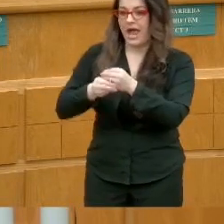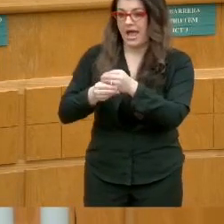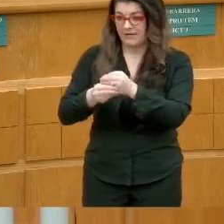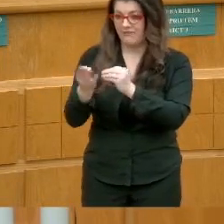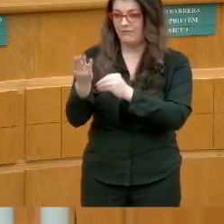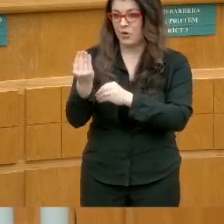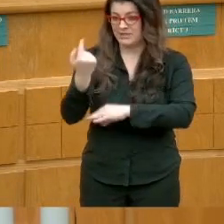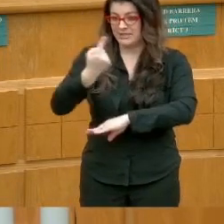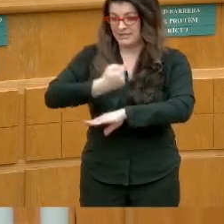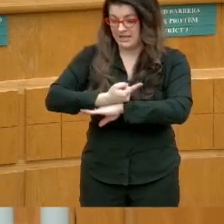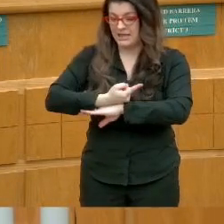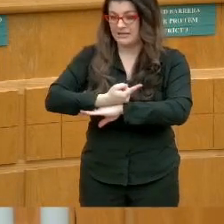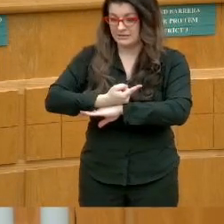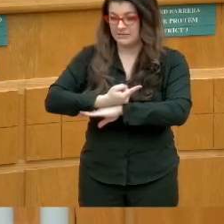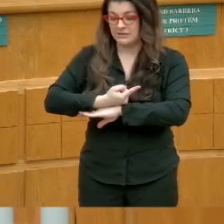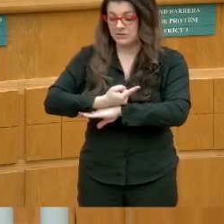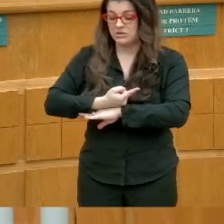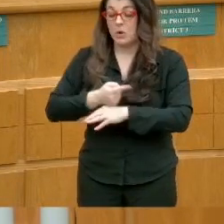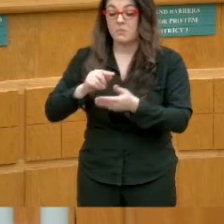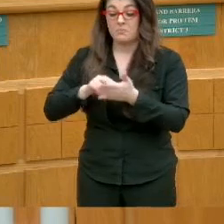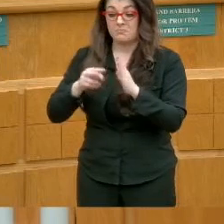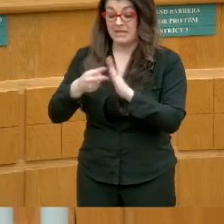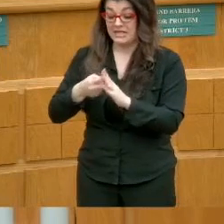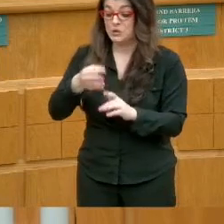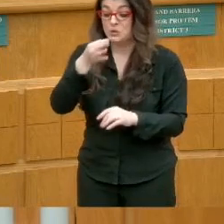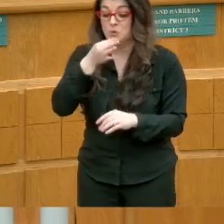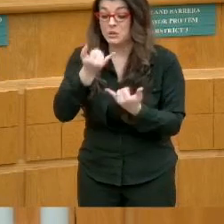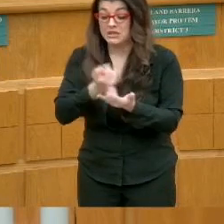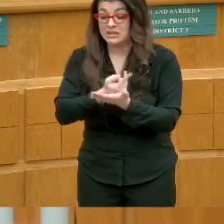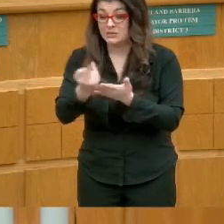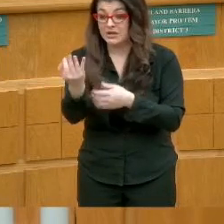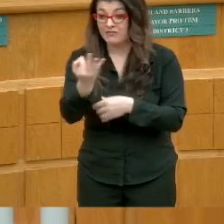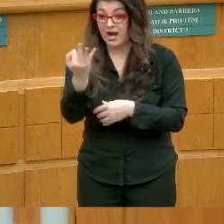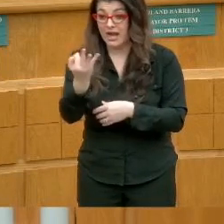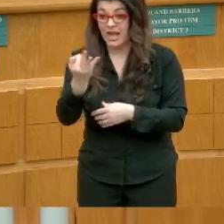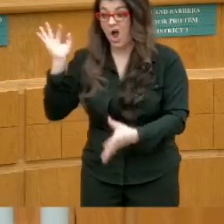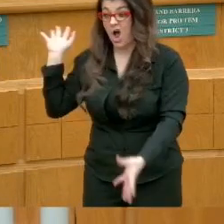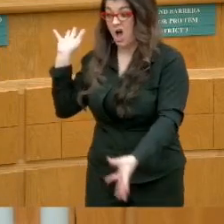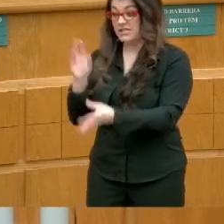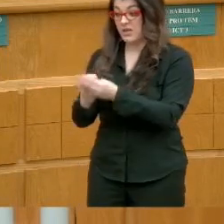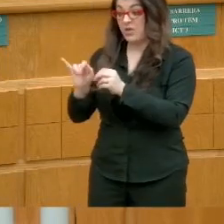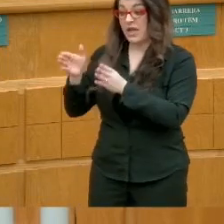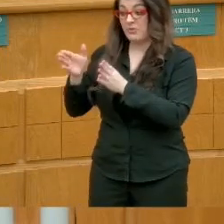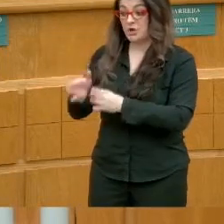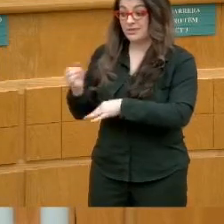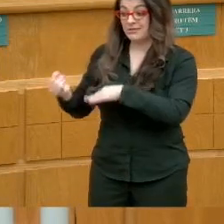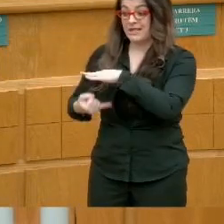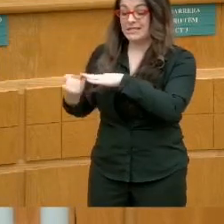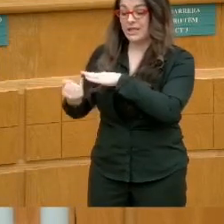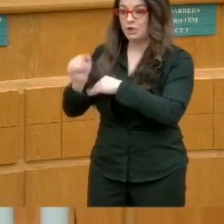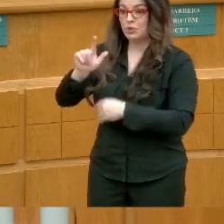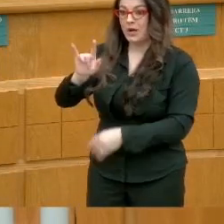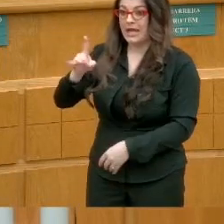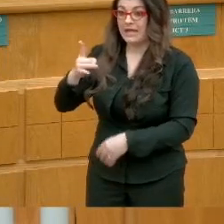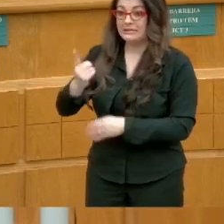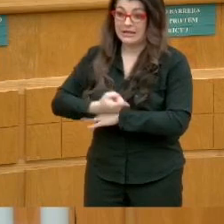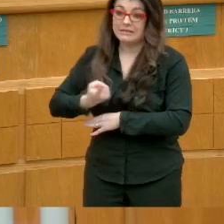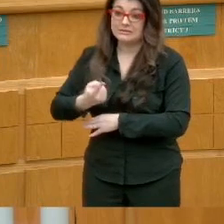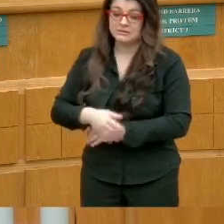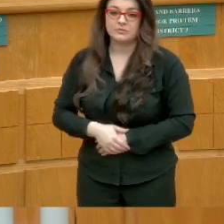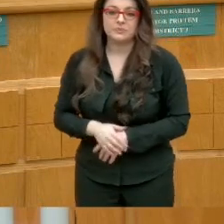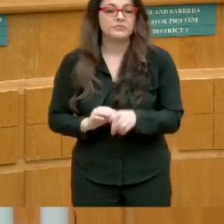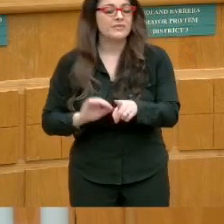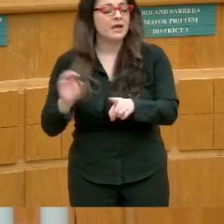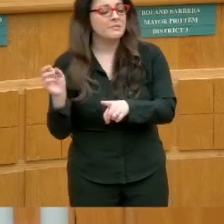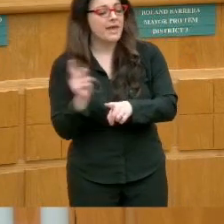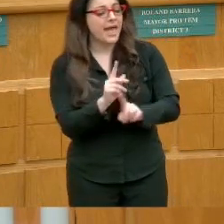this Friday will be 28 days that the person now has gone into quarantine, so. Going back to STX beef, what's the time